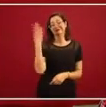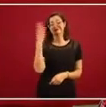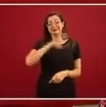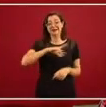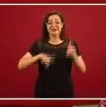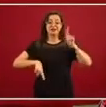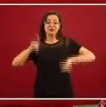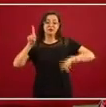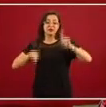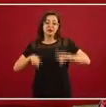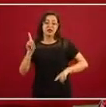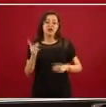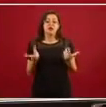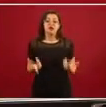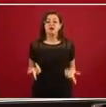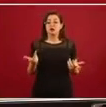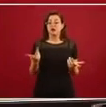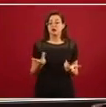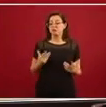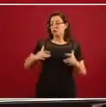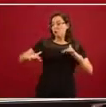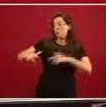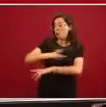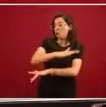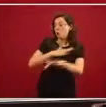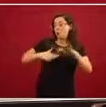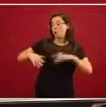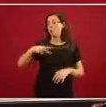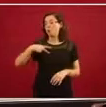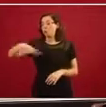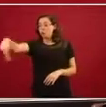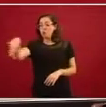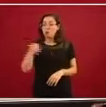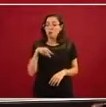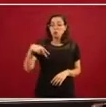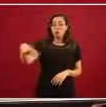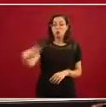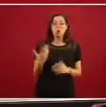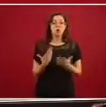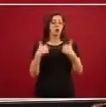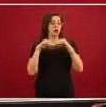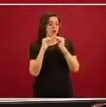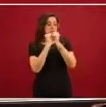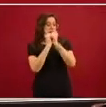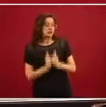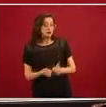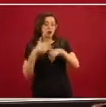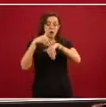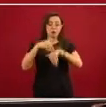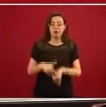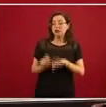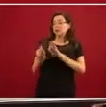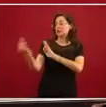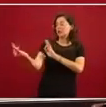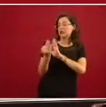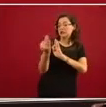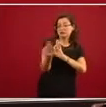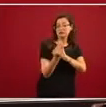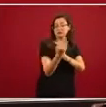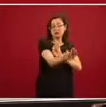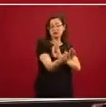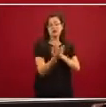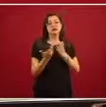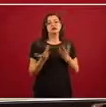whatsoever. Tomorrow, that may change. It really depends on the mobility conditions and of whether these